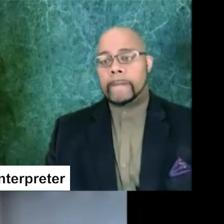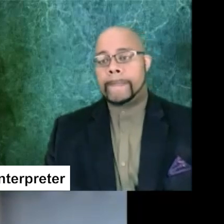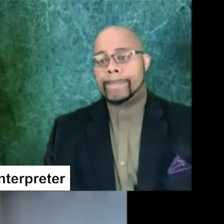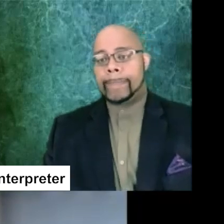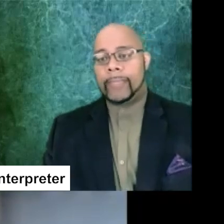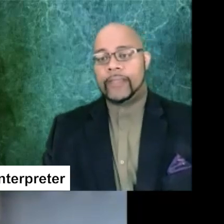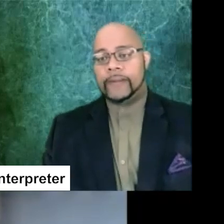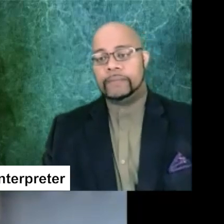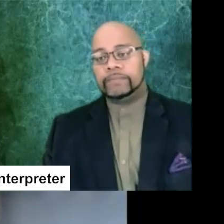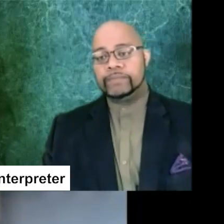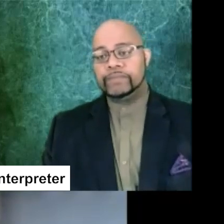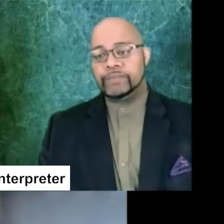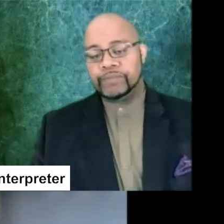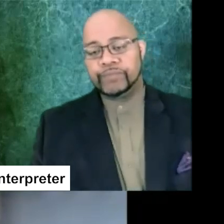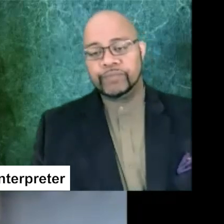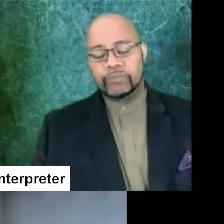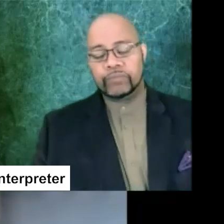to